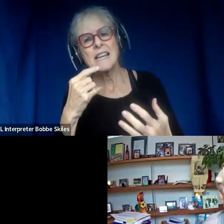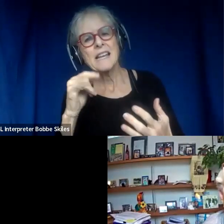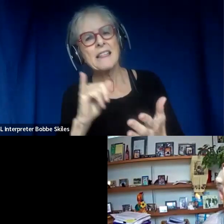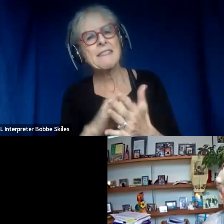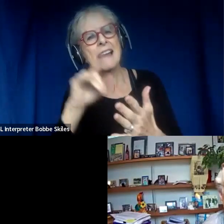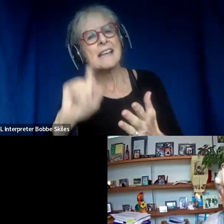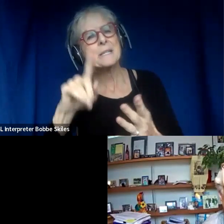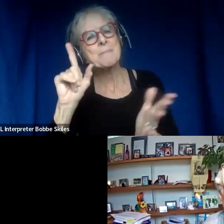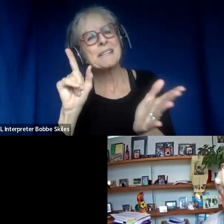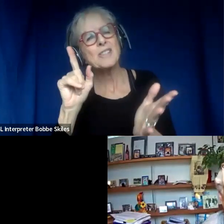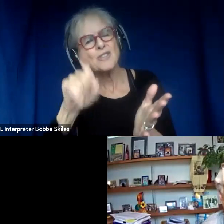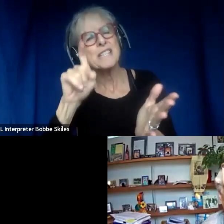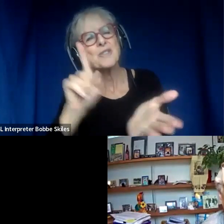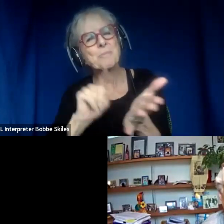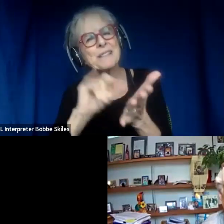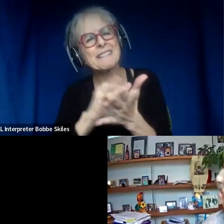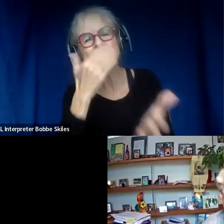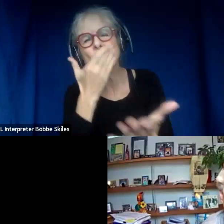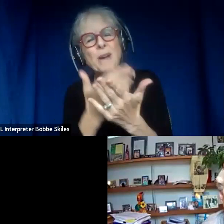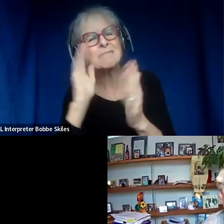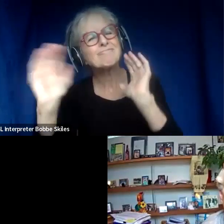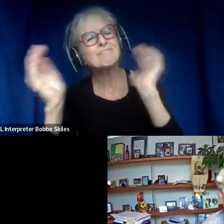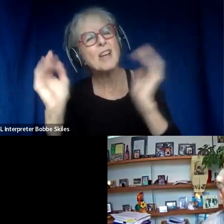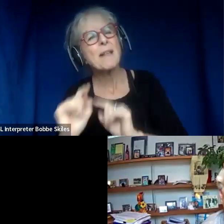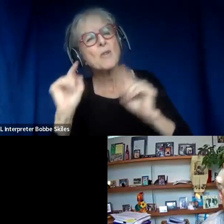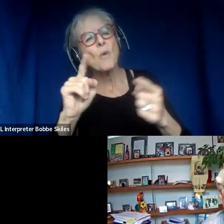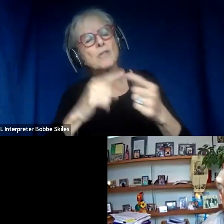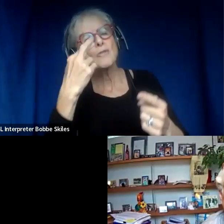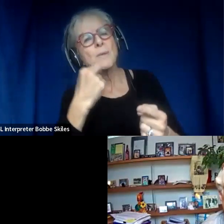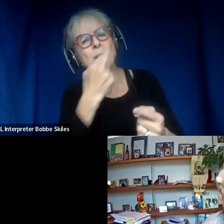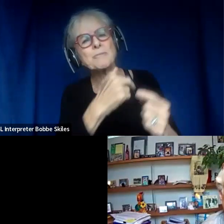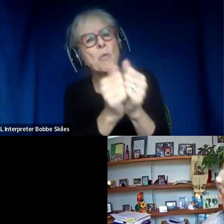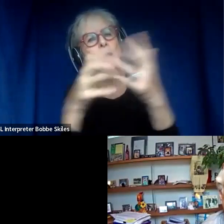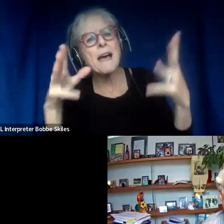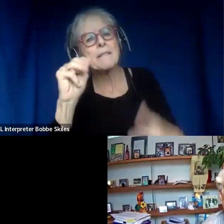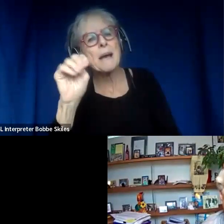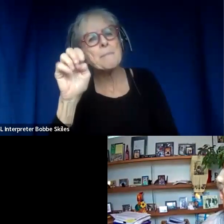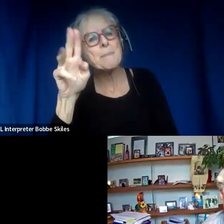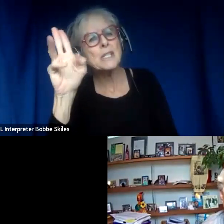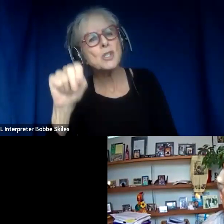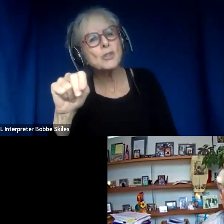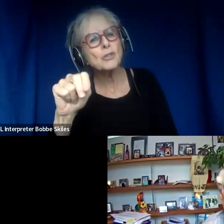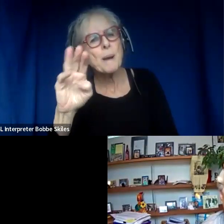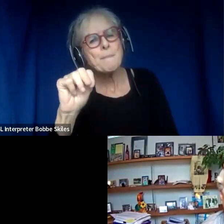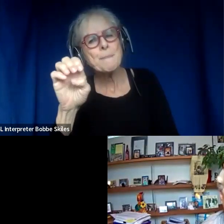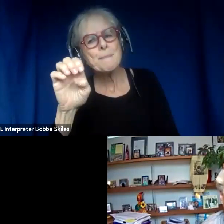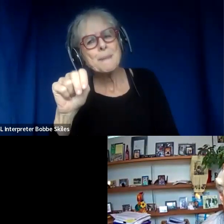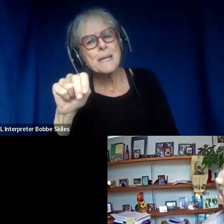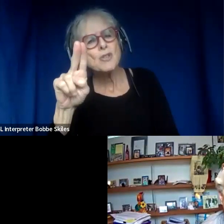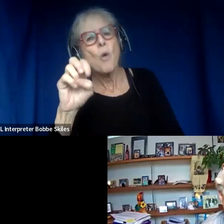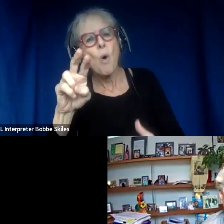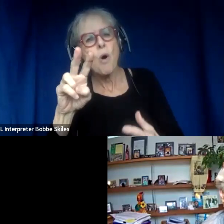a great analogy about going to a restaurant and there's no menu, right? Or there's a menu, there's nothing on it,